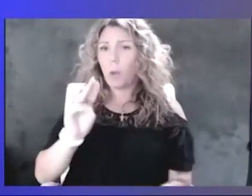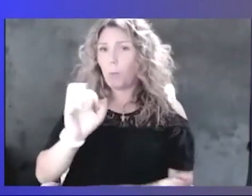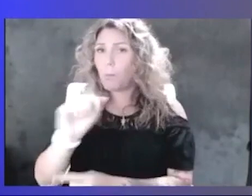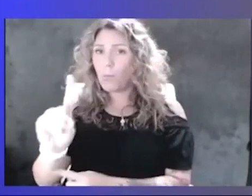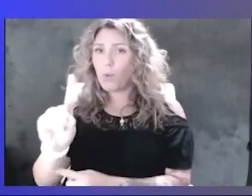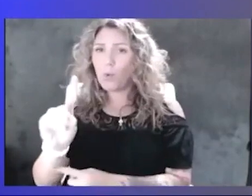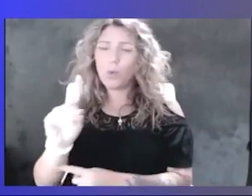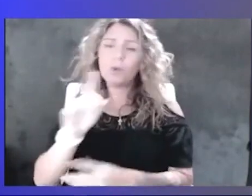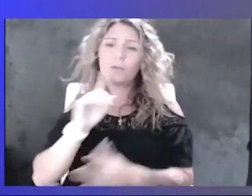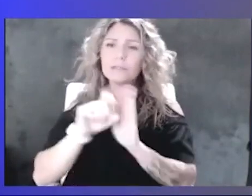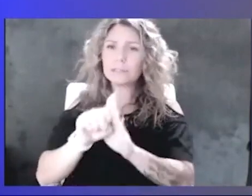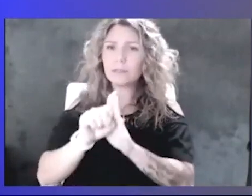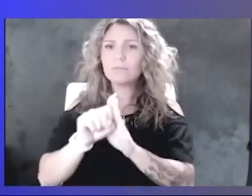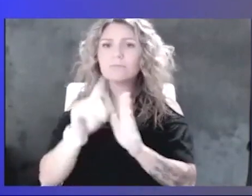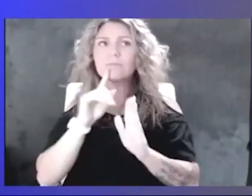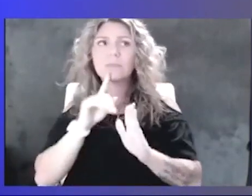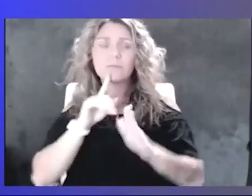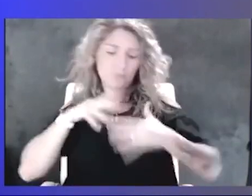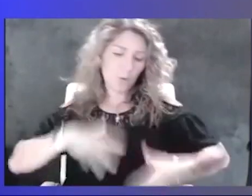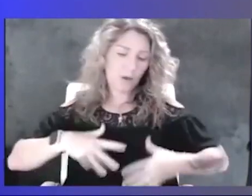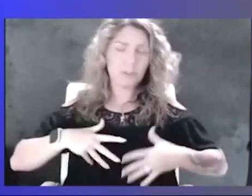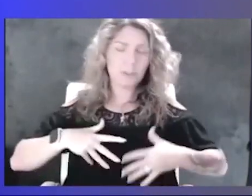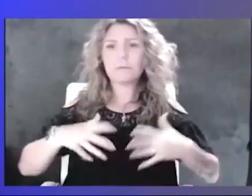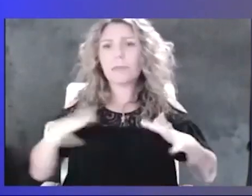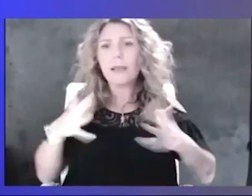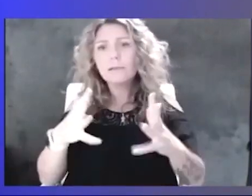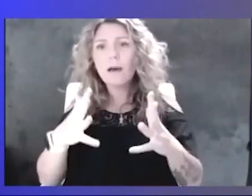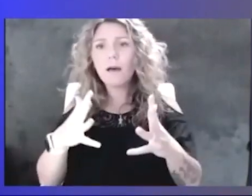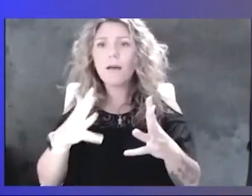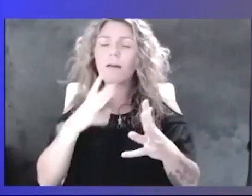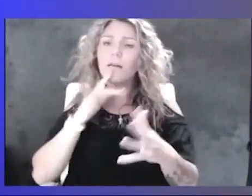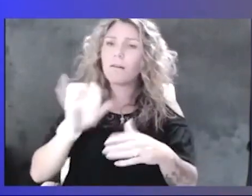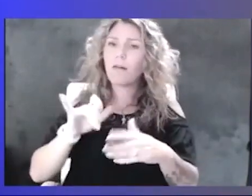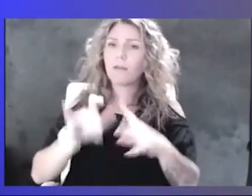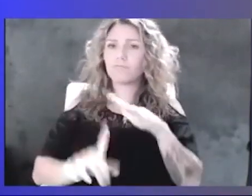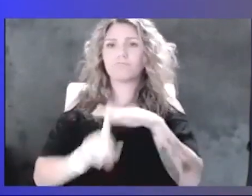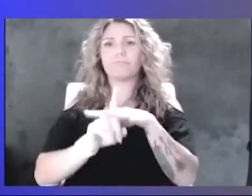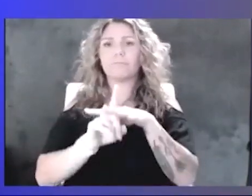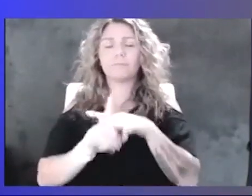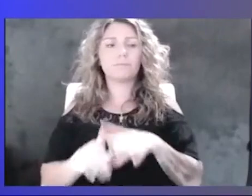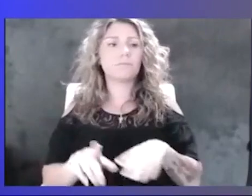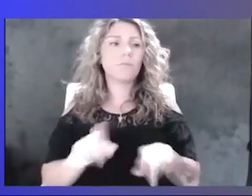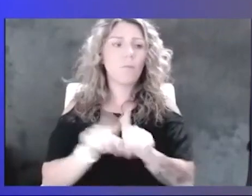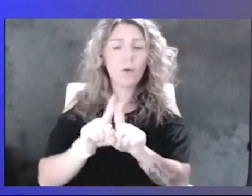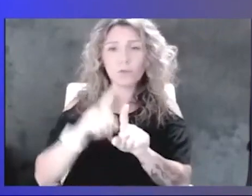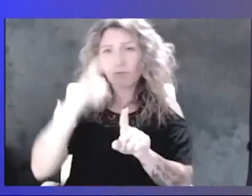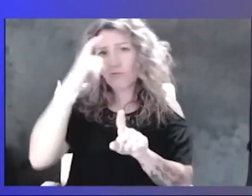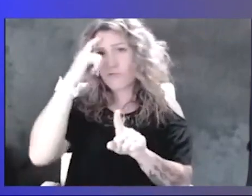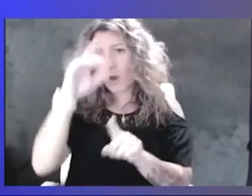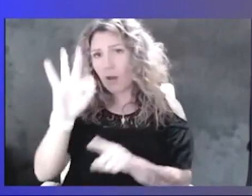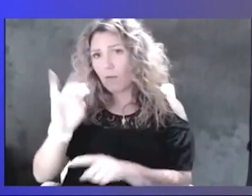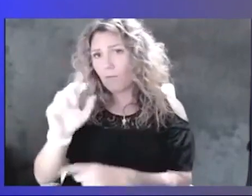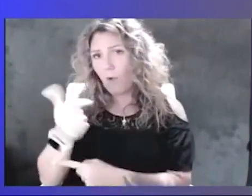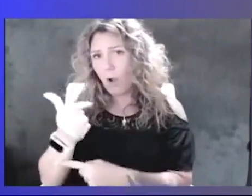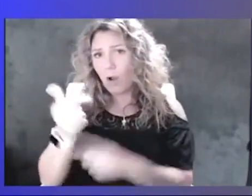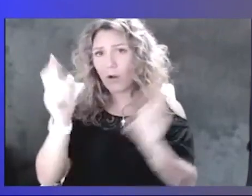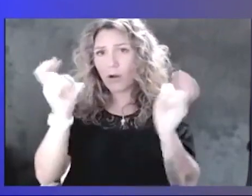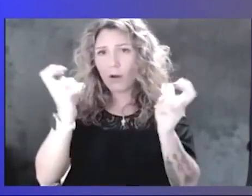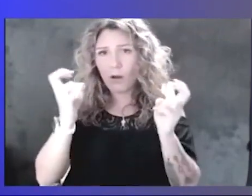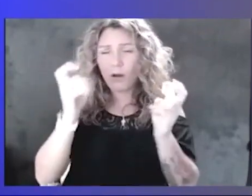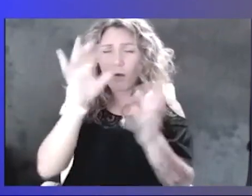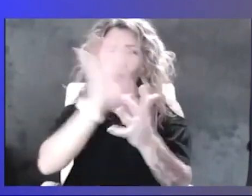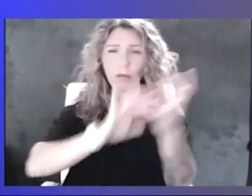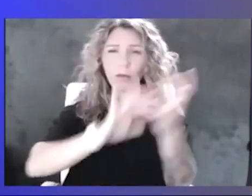onset. In addition to that, some brain fog, generally just fatigue, not feeling back